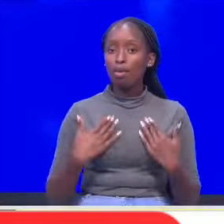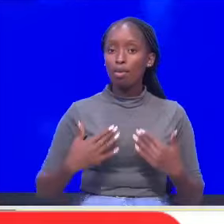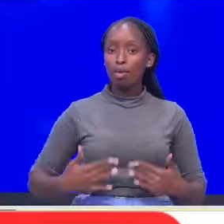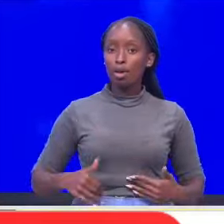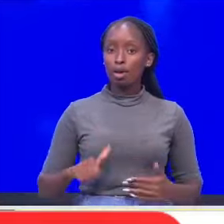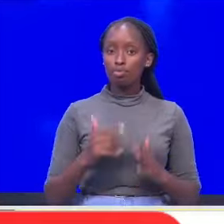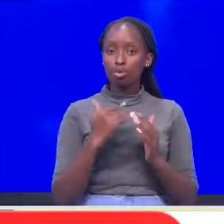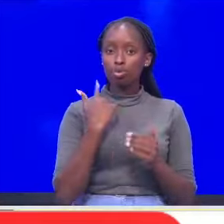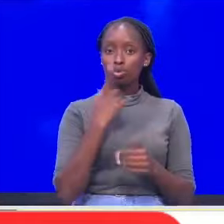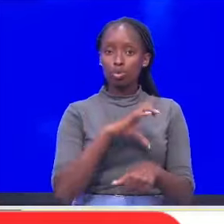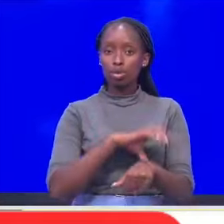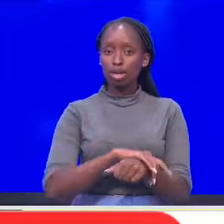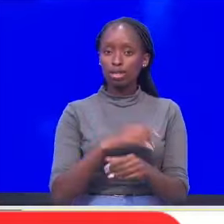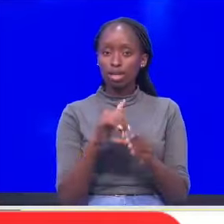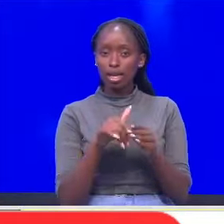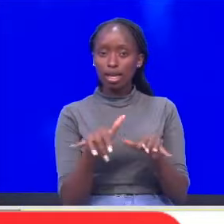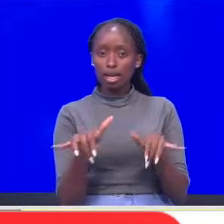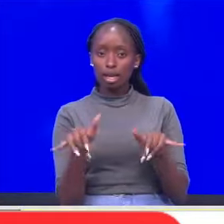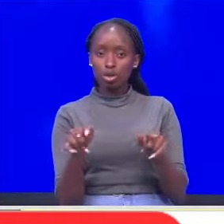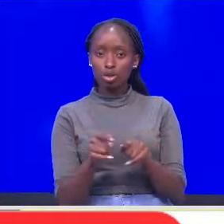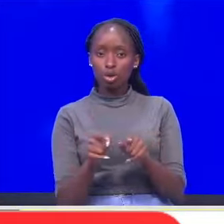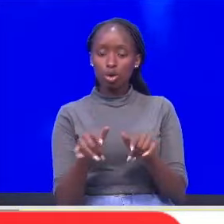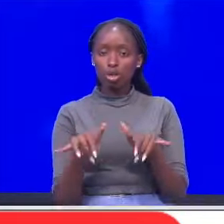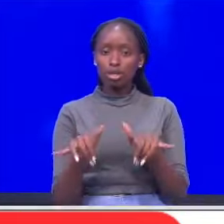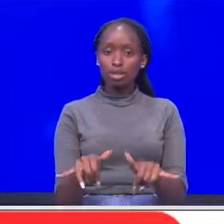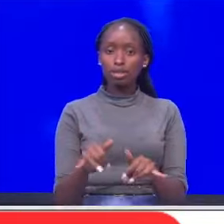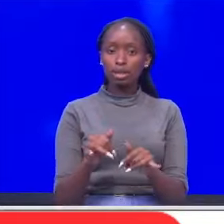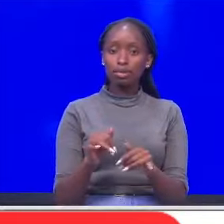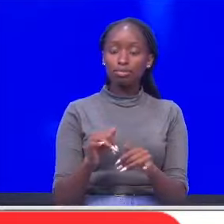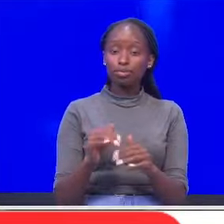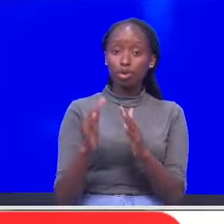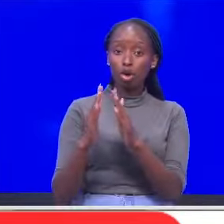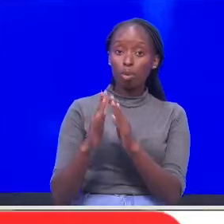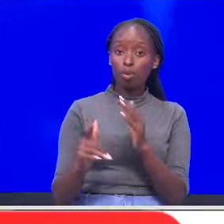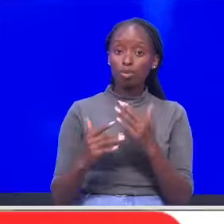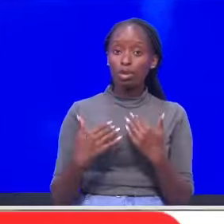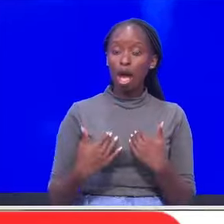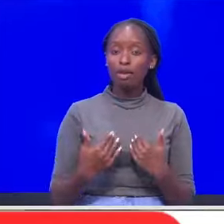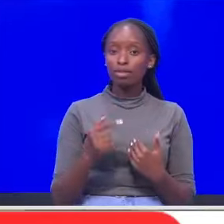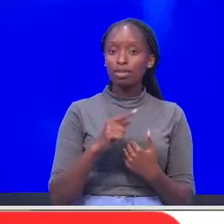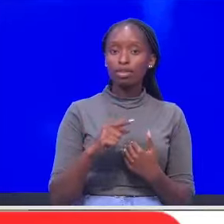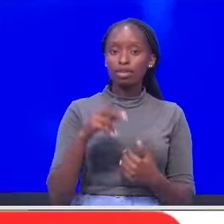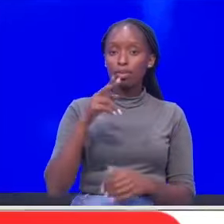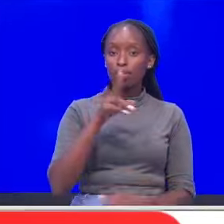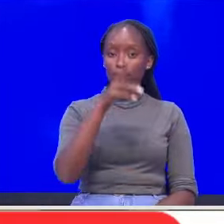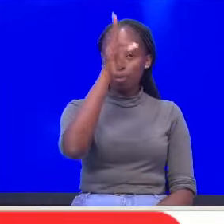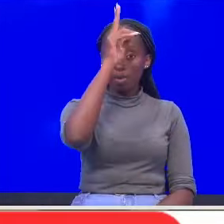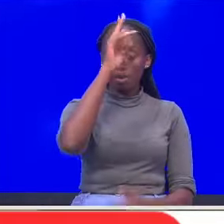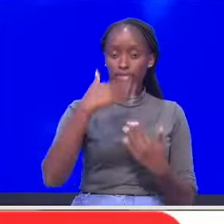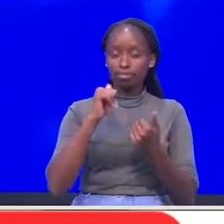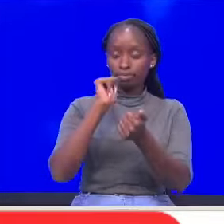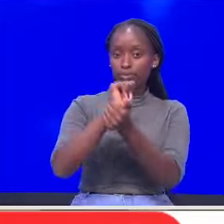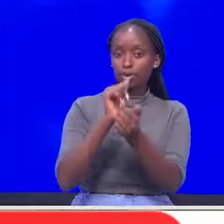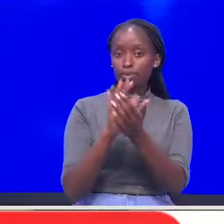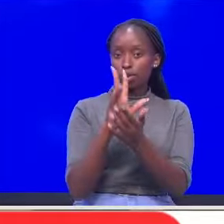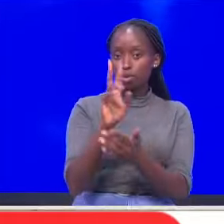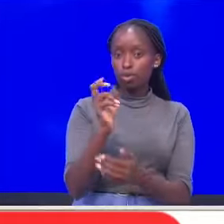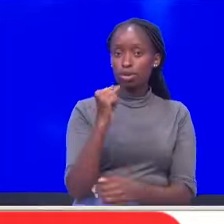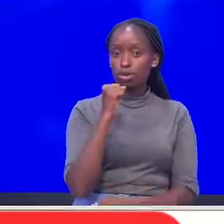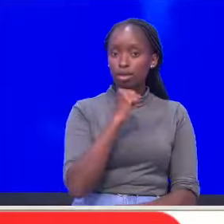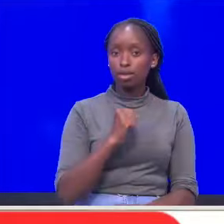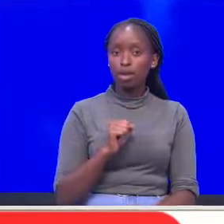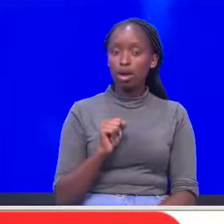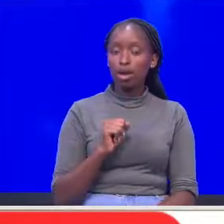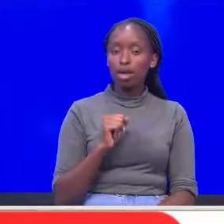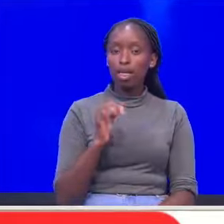was discovered at another short-stay apartment. Police arrested two suspects in connection with the gruesome murder of the 20-year-old third-year student Ajay